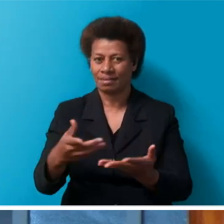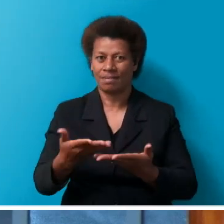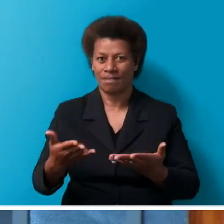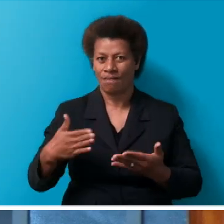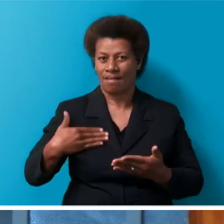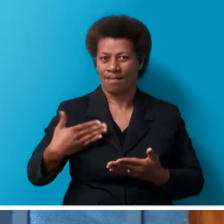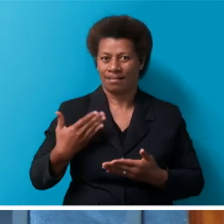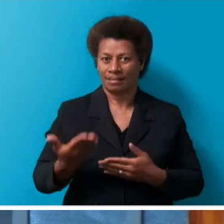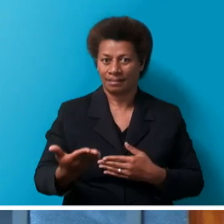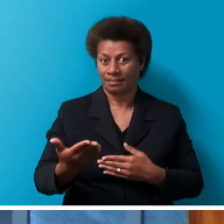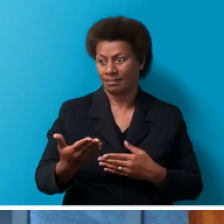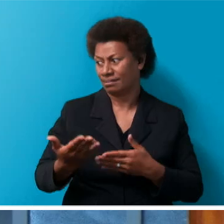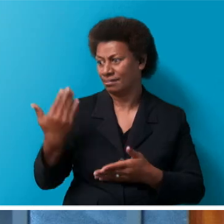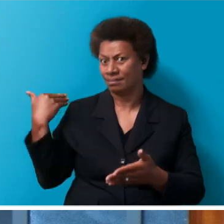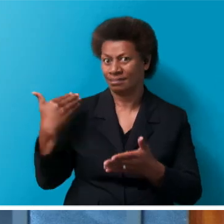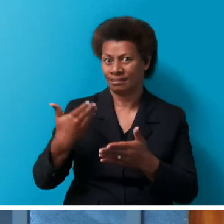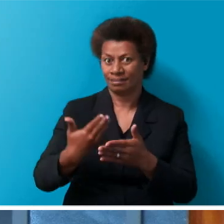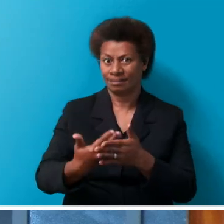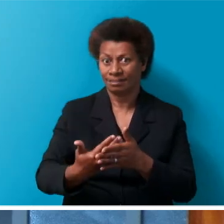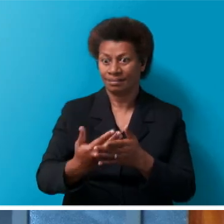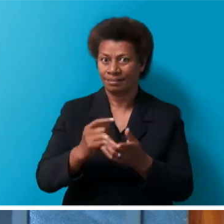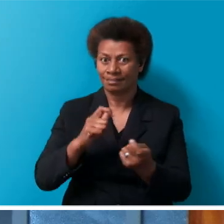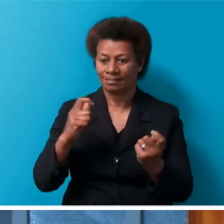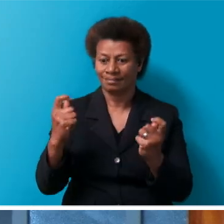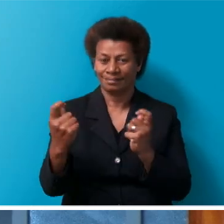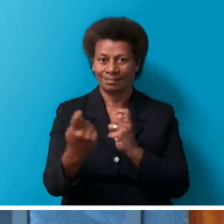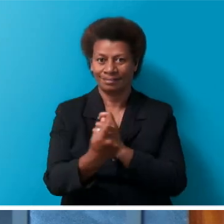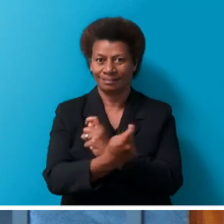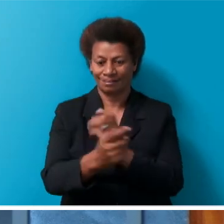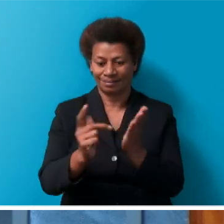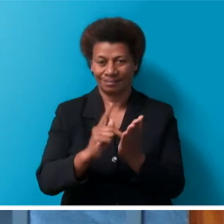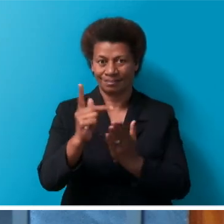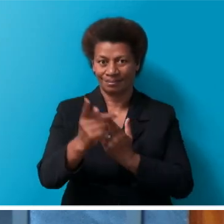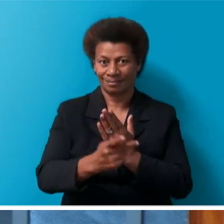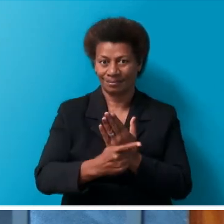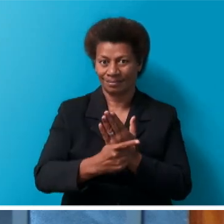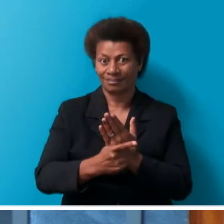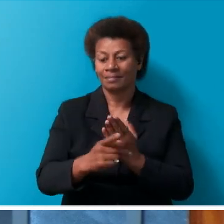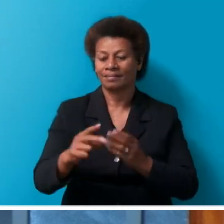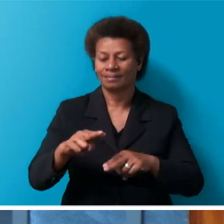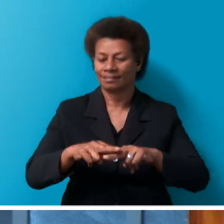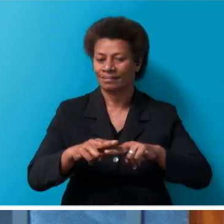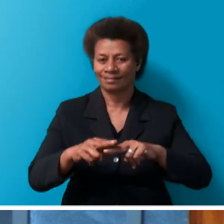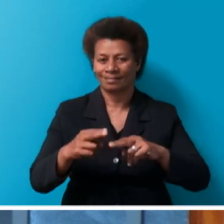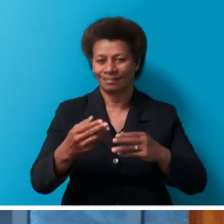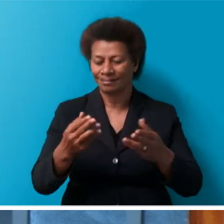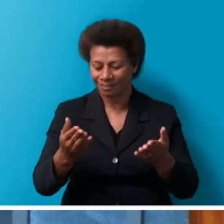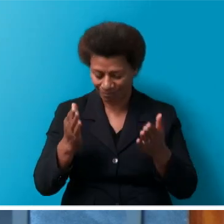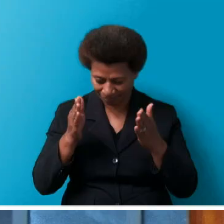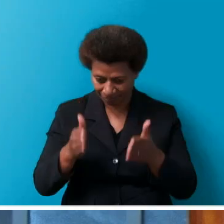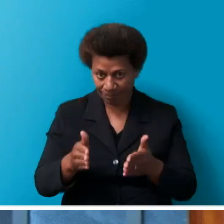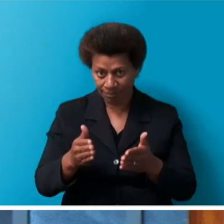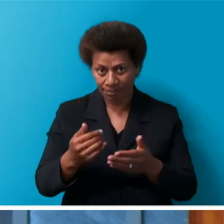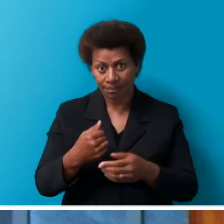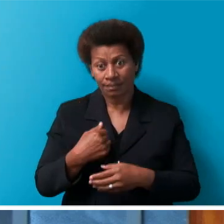has embarked on transformative initiatives that have strengthened the social fabric of our nation. I would like to pay tribute to former